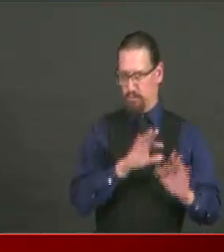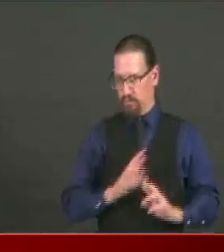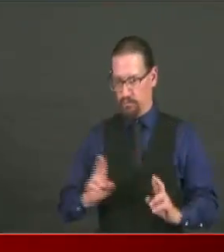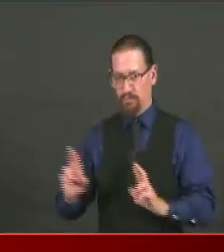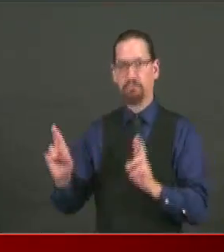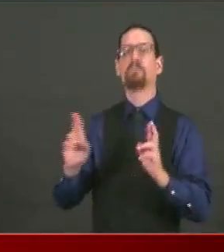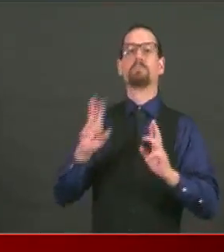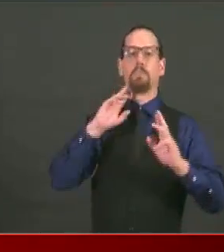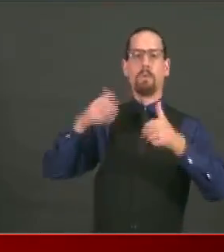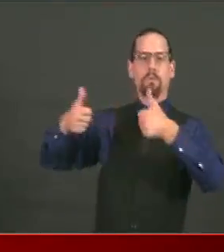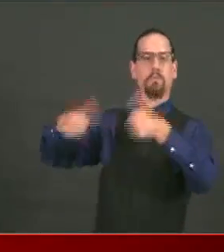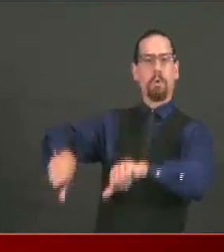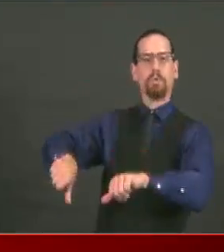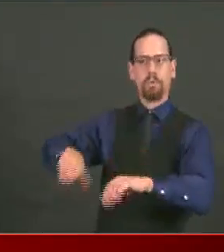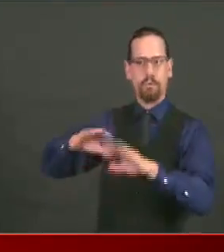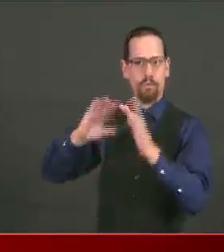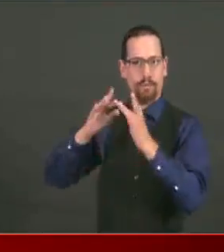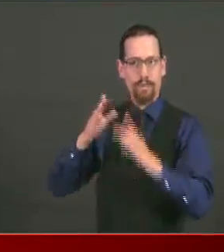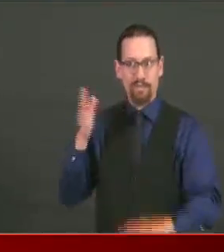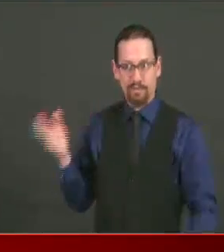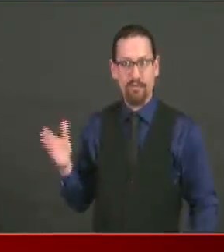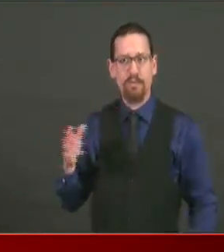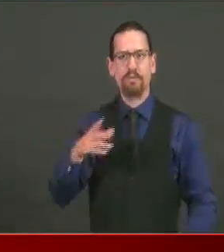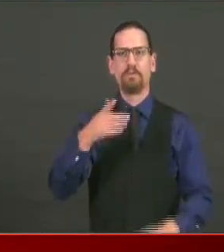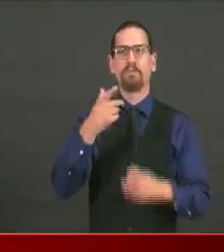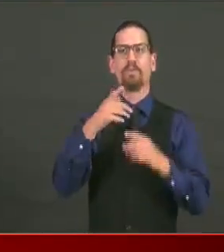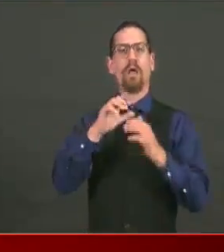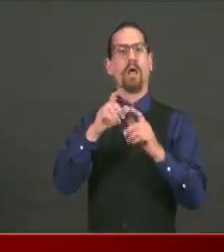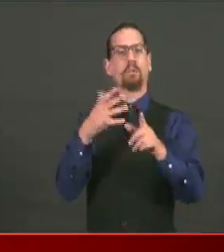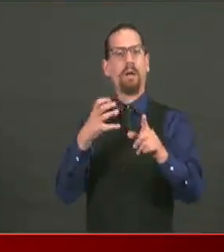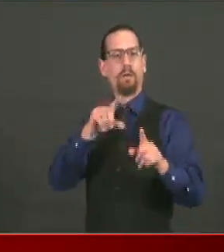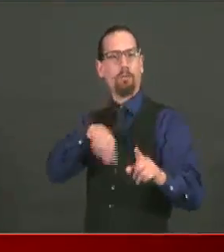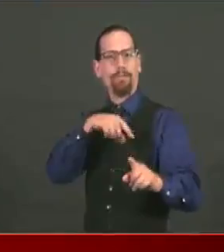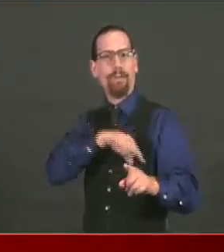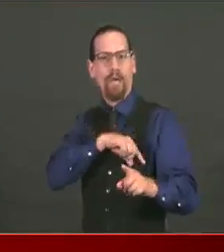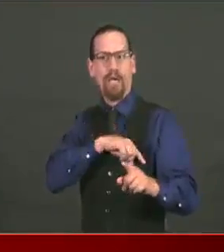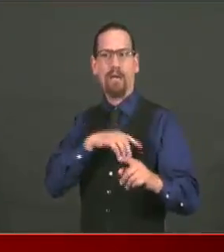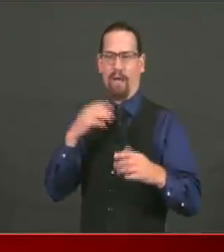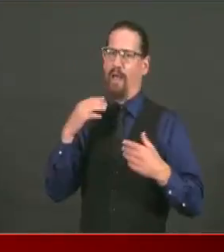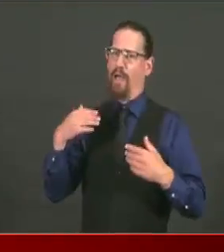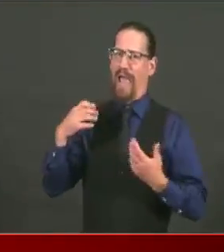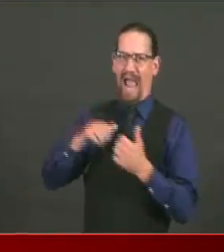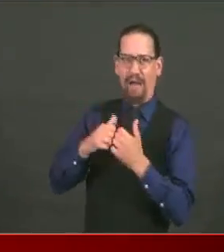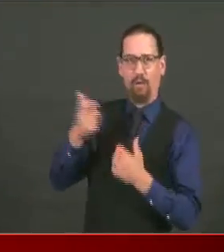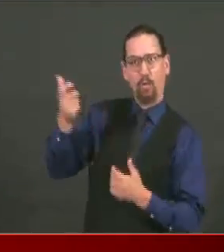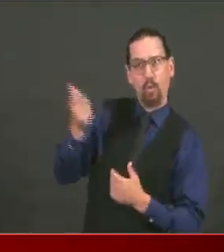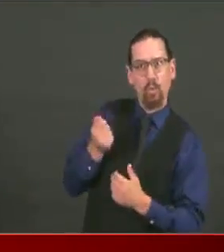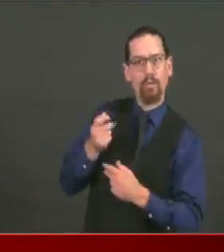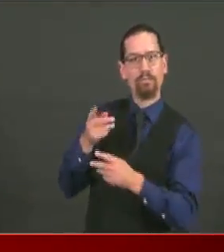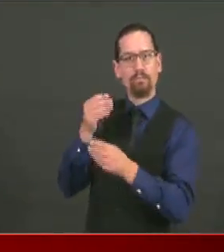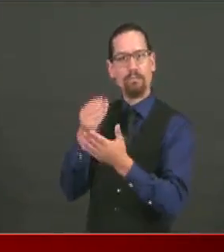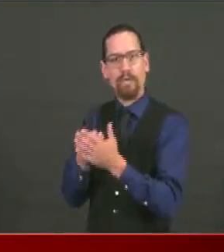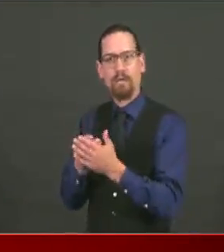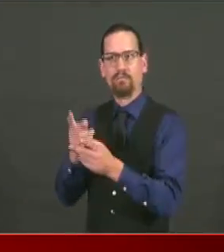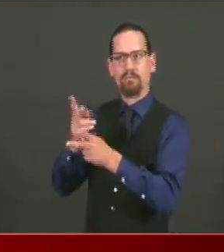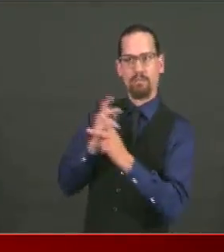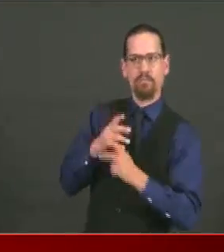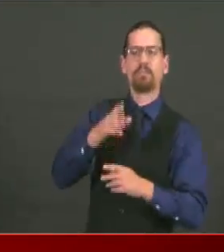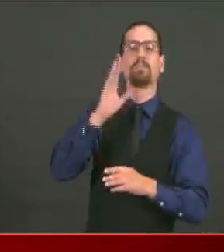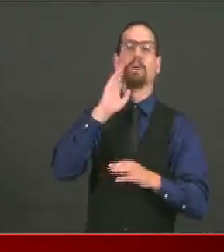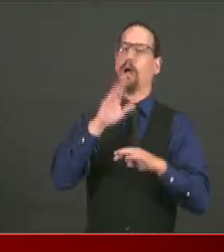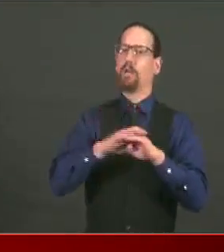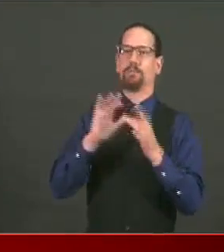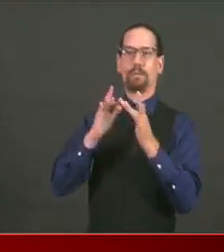the details of how we think about it, who's going to be eligible, where you can apply, are going to be online